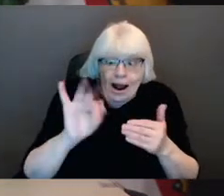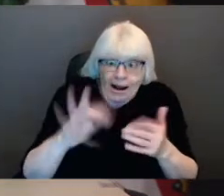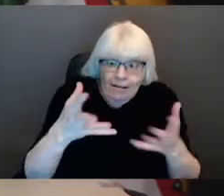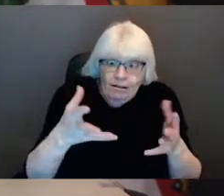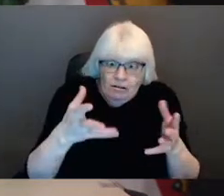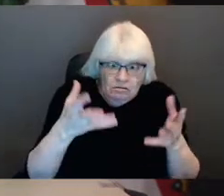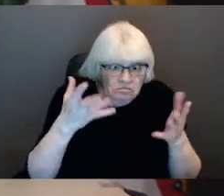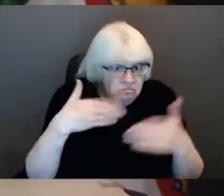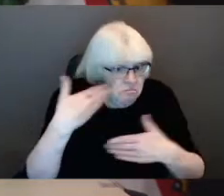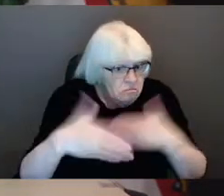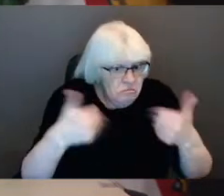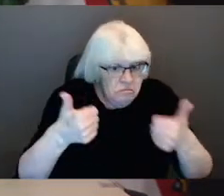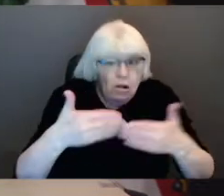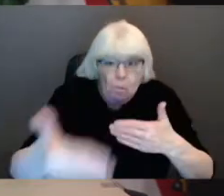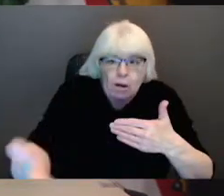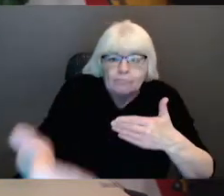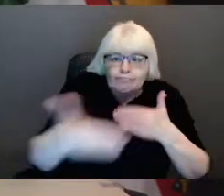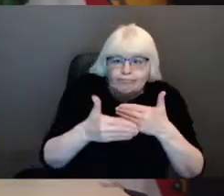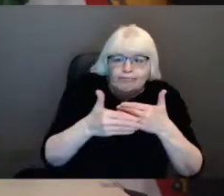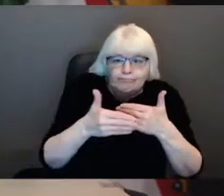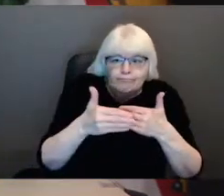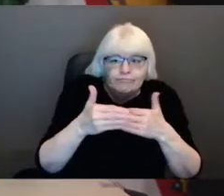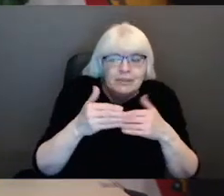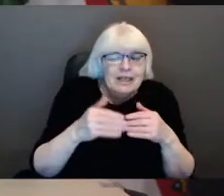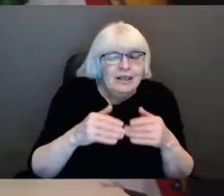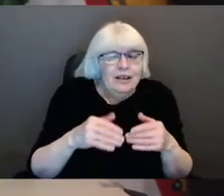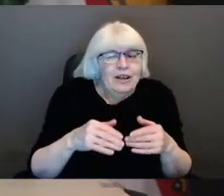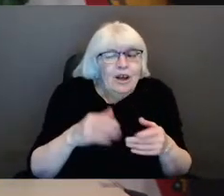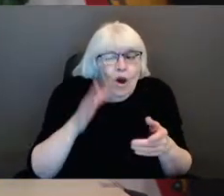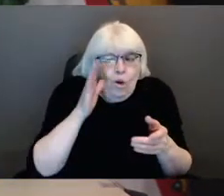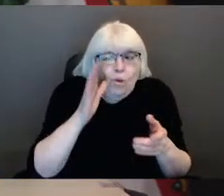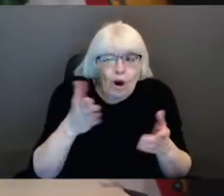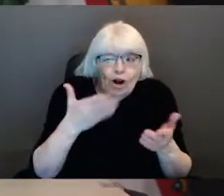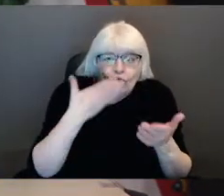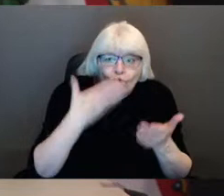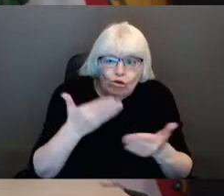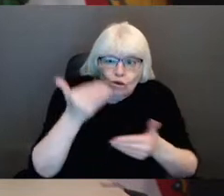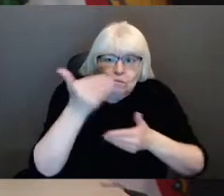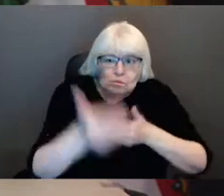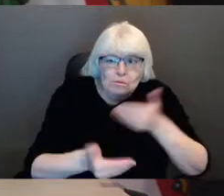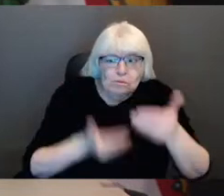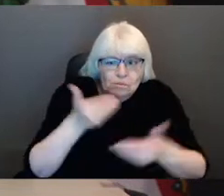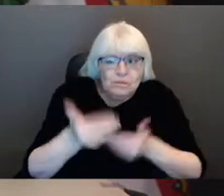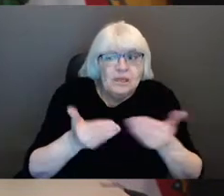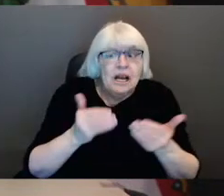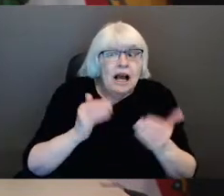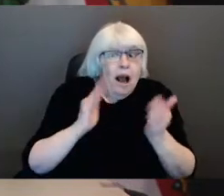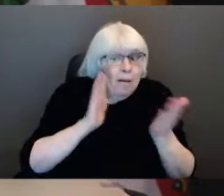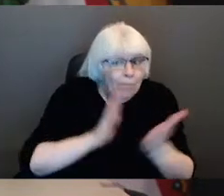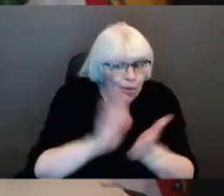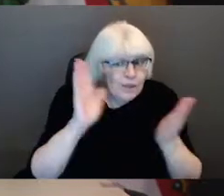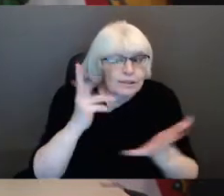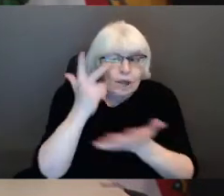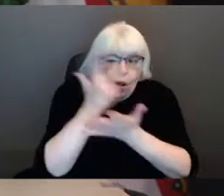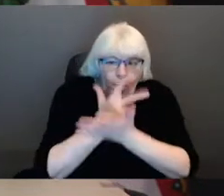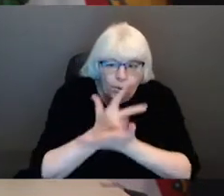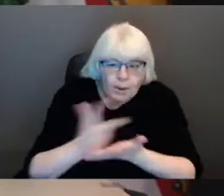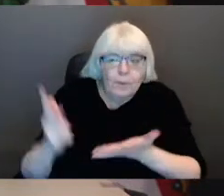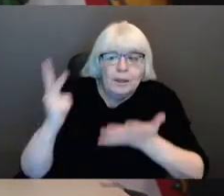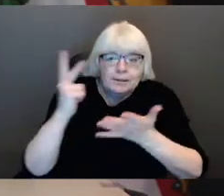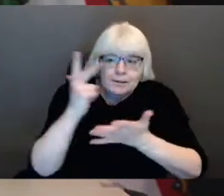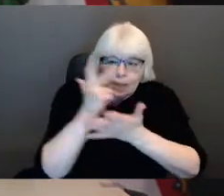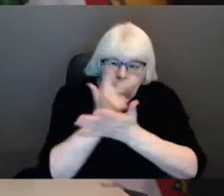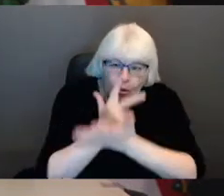we seem to have a good, consistent approach by doing this on 3-week intervals. That gives us new information to base our